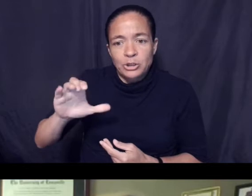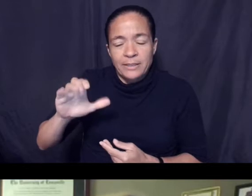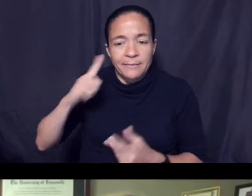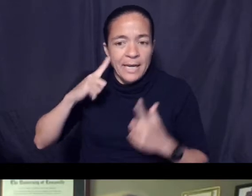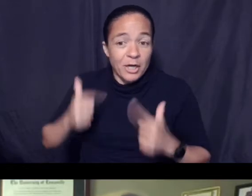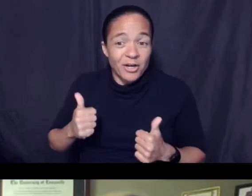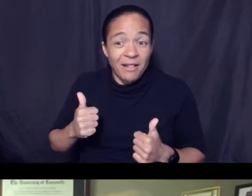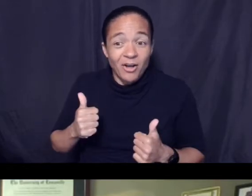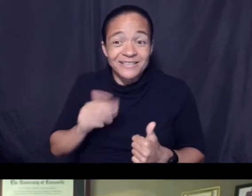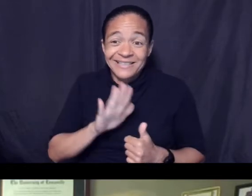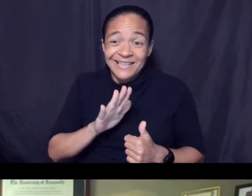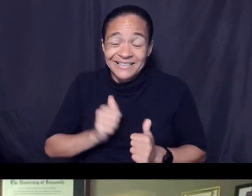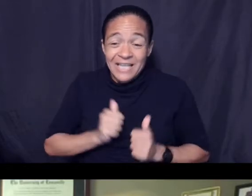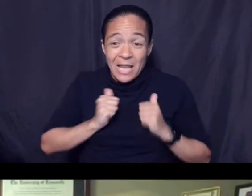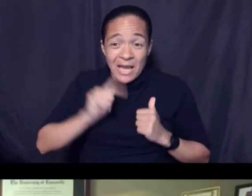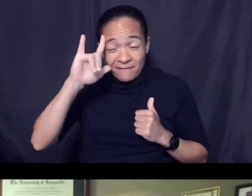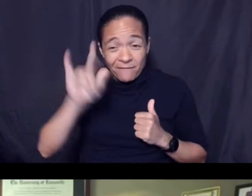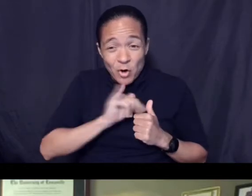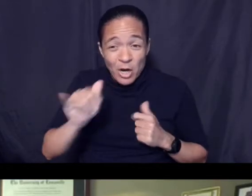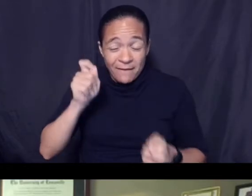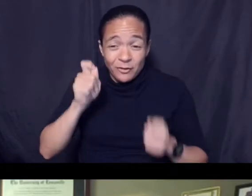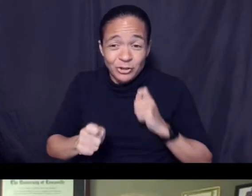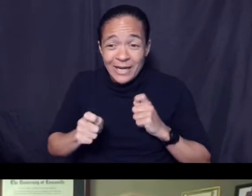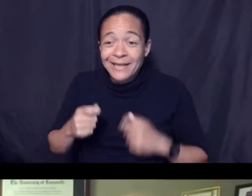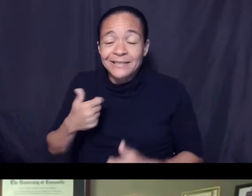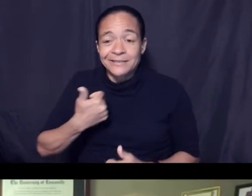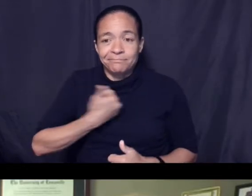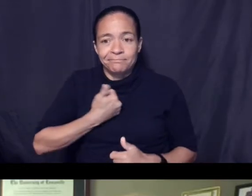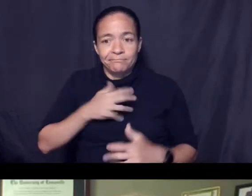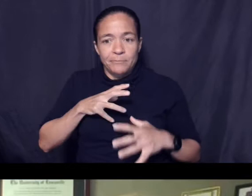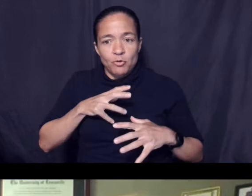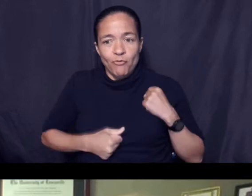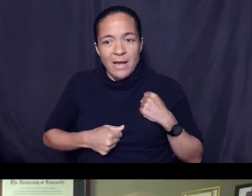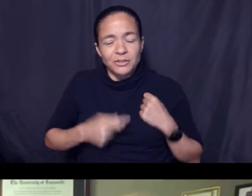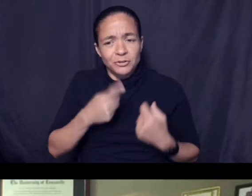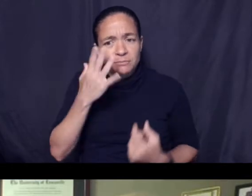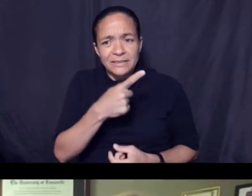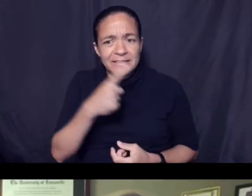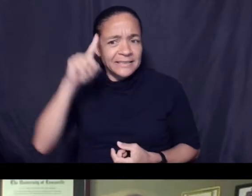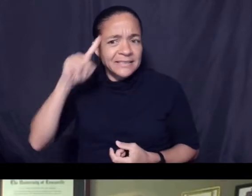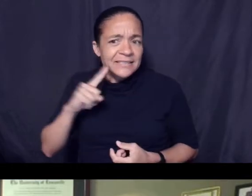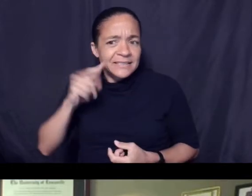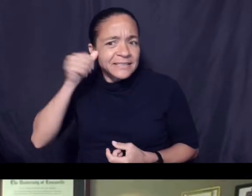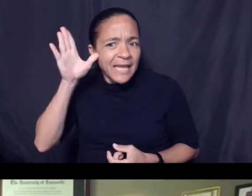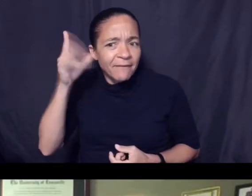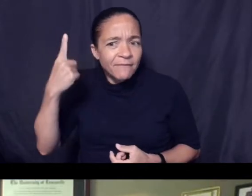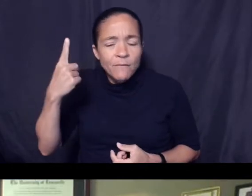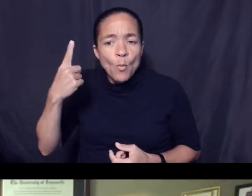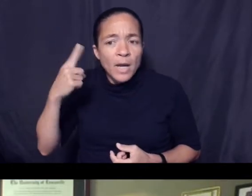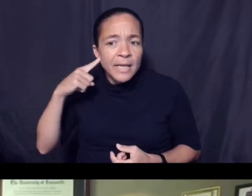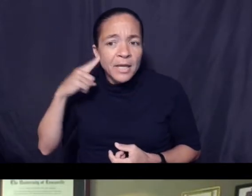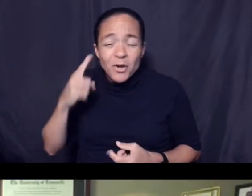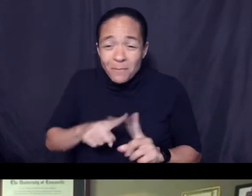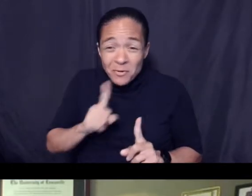knew it being forever changed. I was crushed thinking my son would be deaf in 1 year, but little did I know this was just the tip